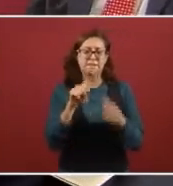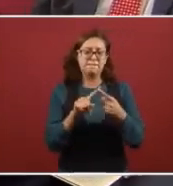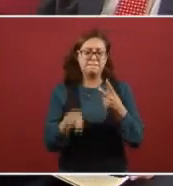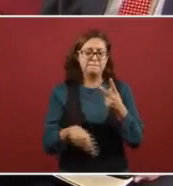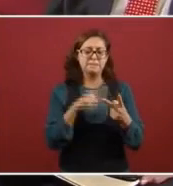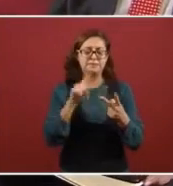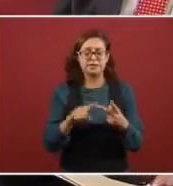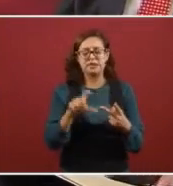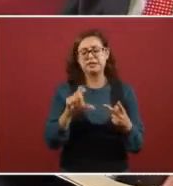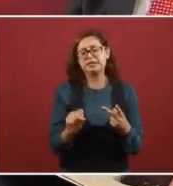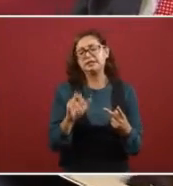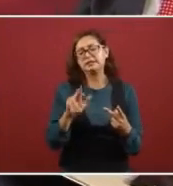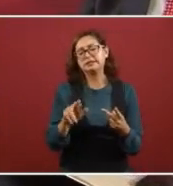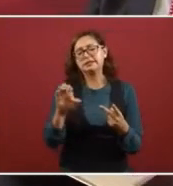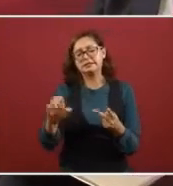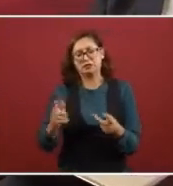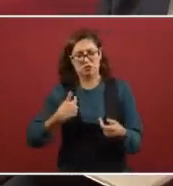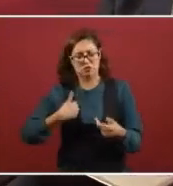the investigation